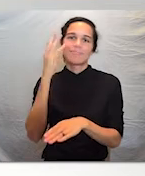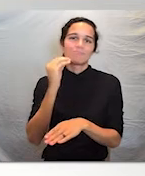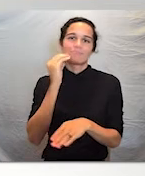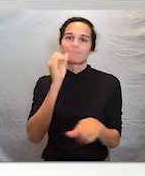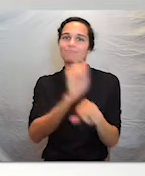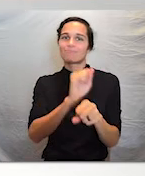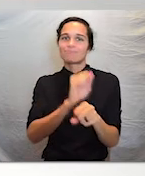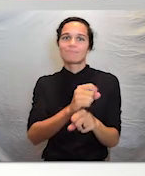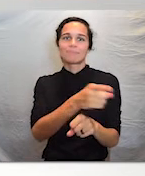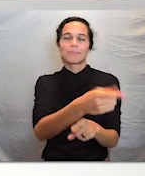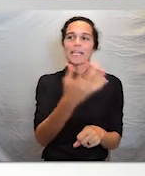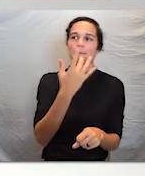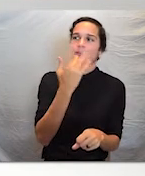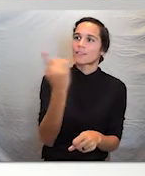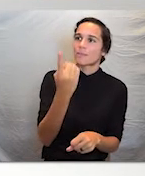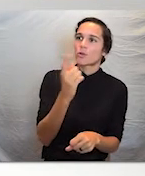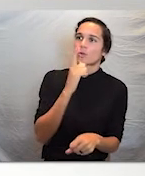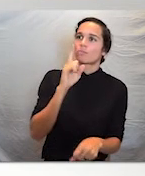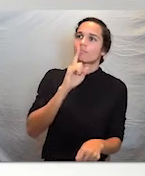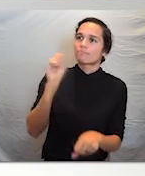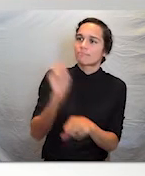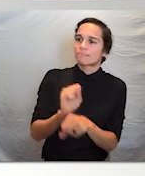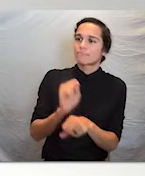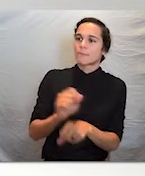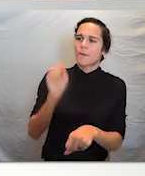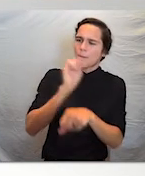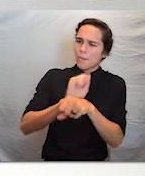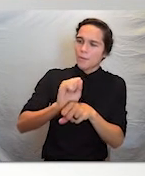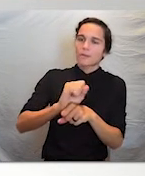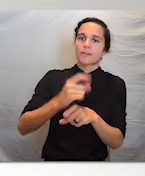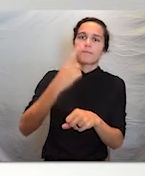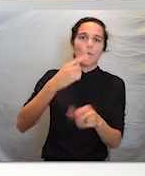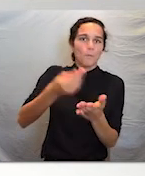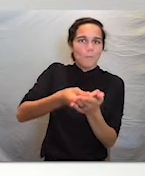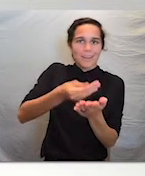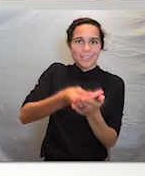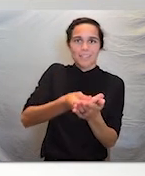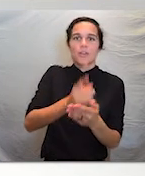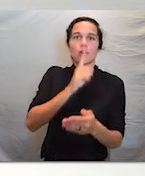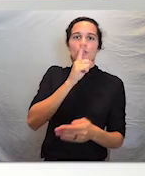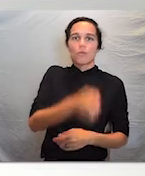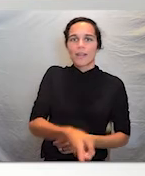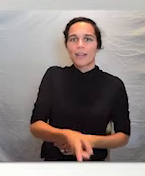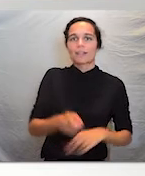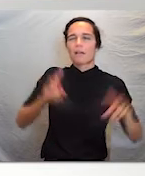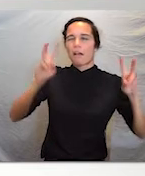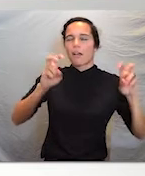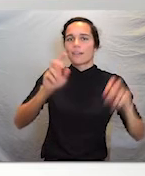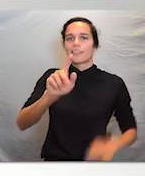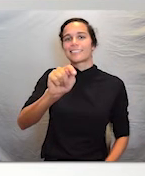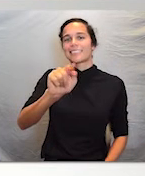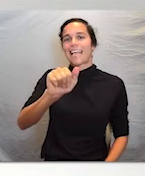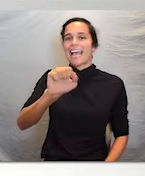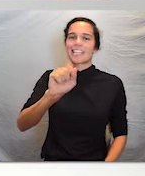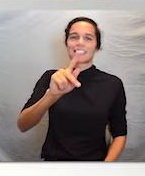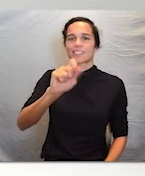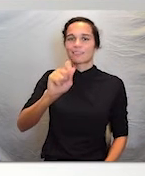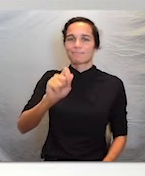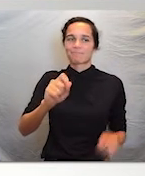had work hours and real tasks, they say.